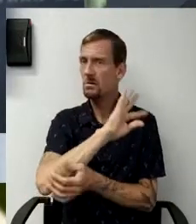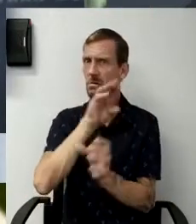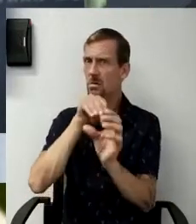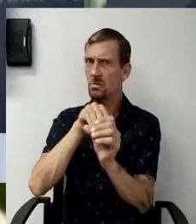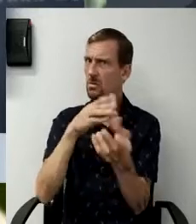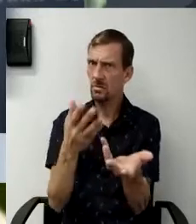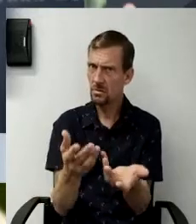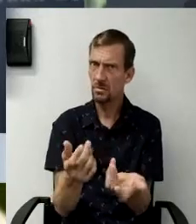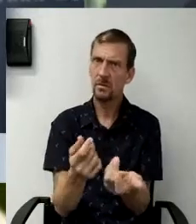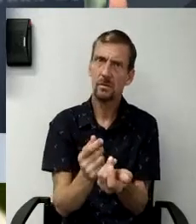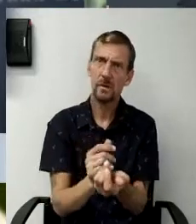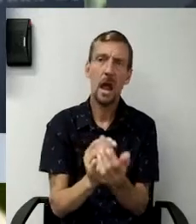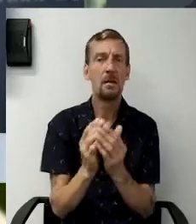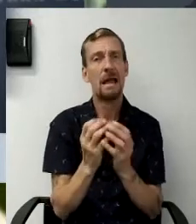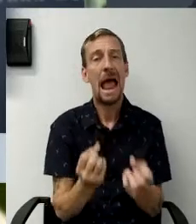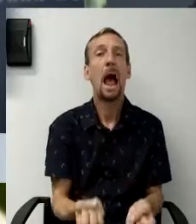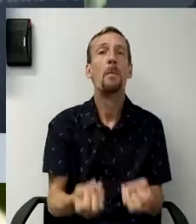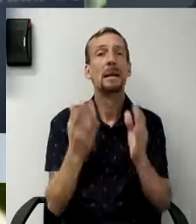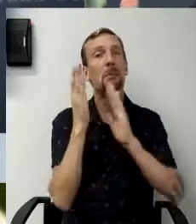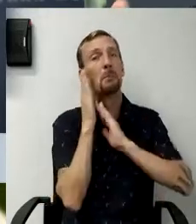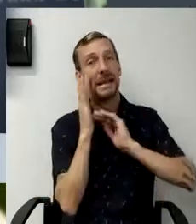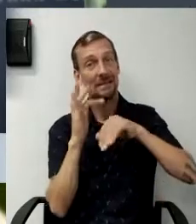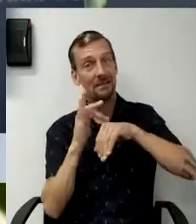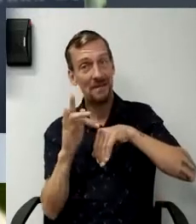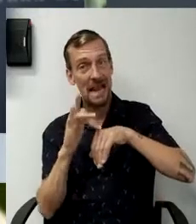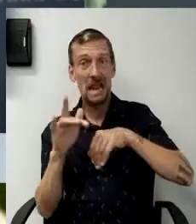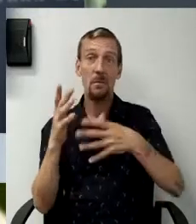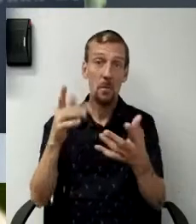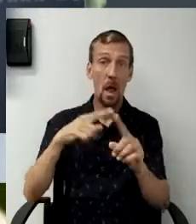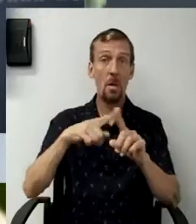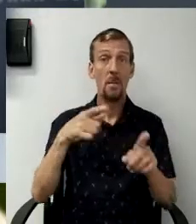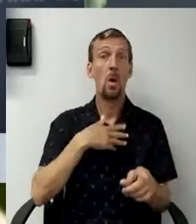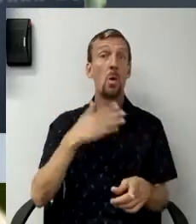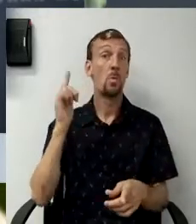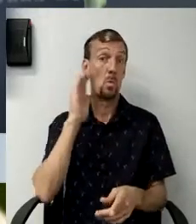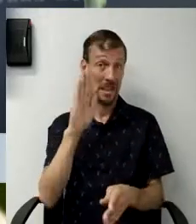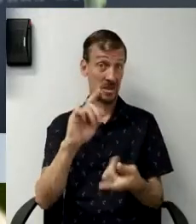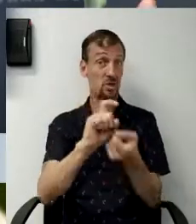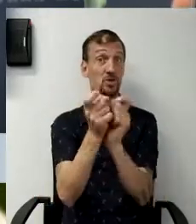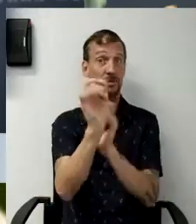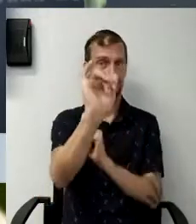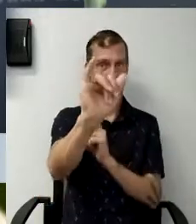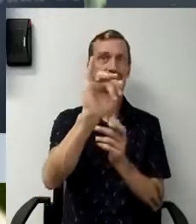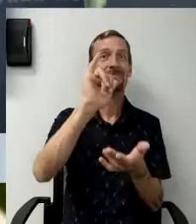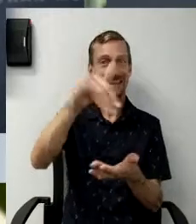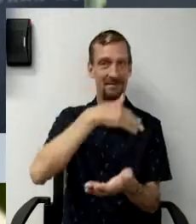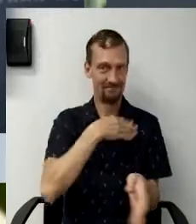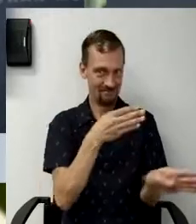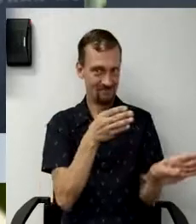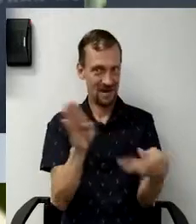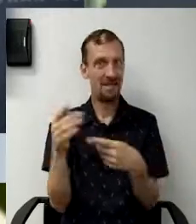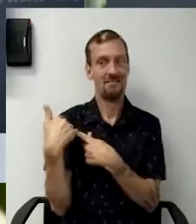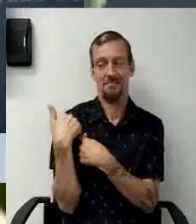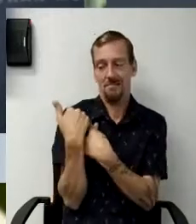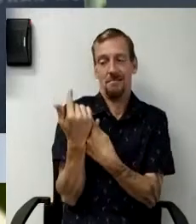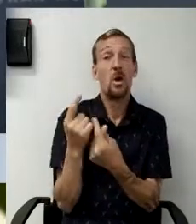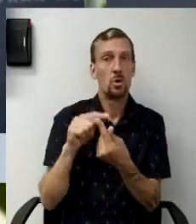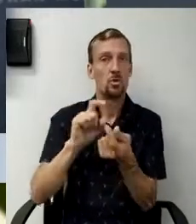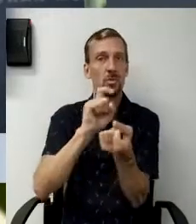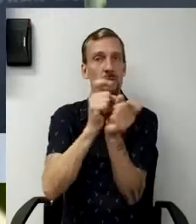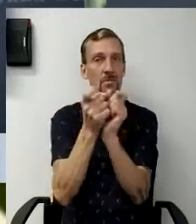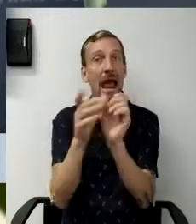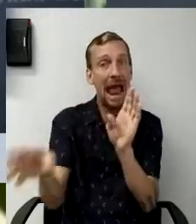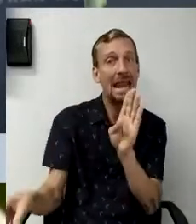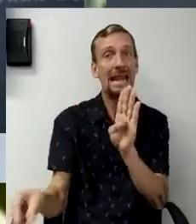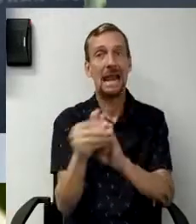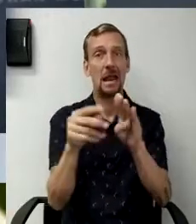any bed occupancy information, but we are going to change that. That's one of the things that we're going to add to the dashboard